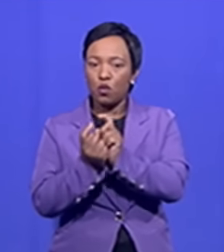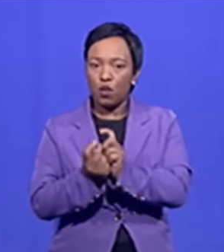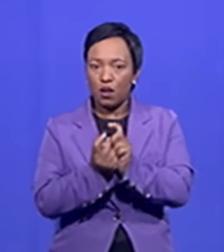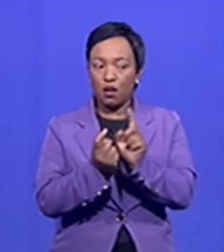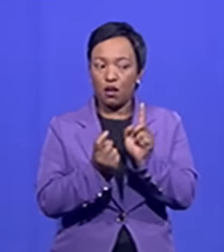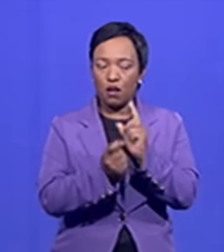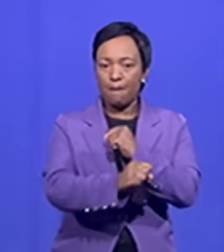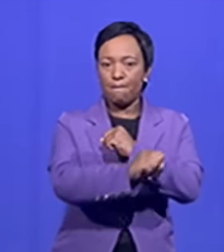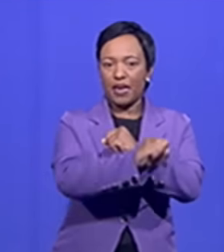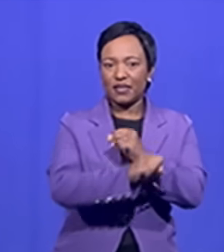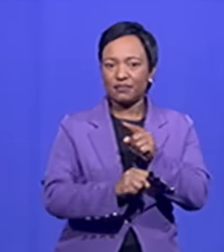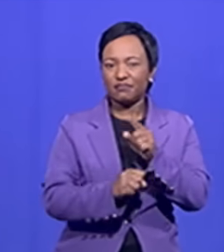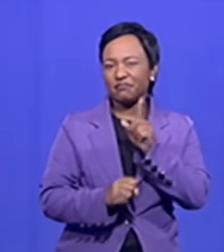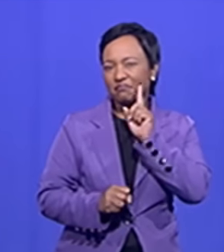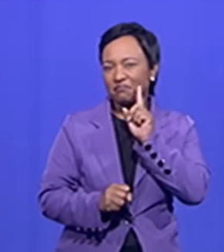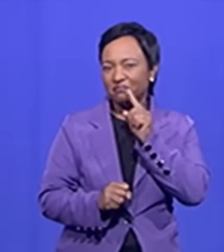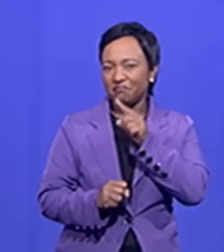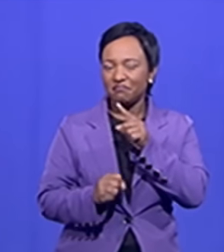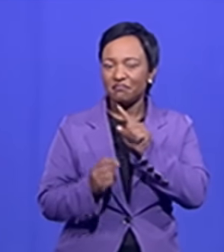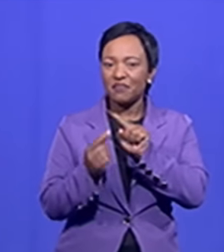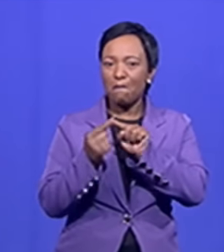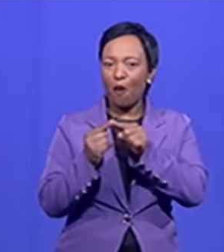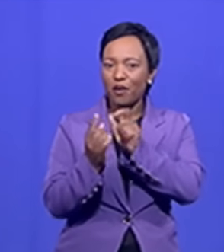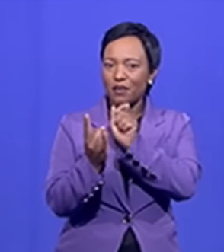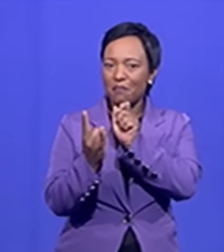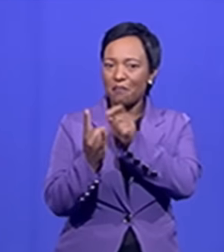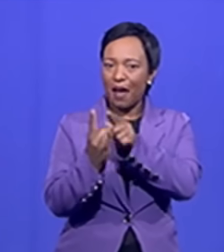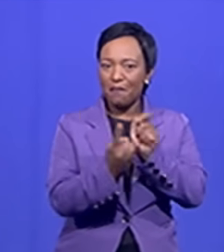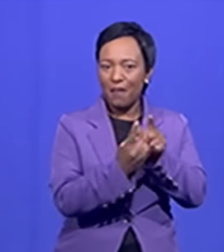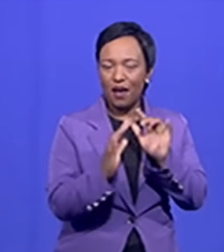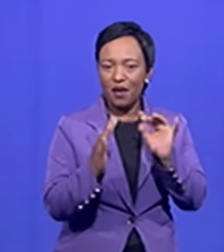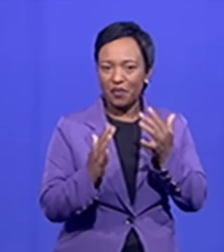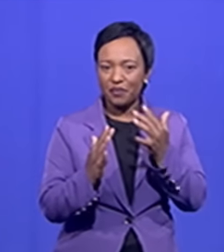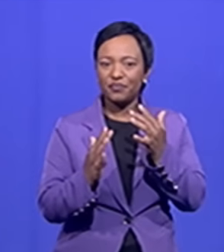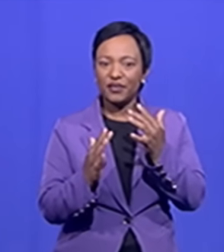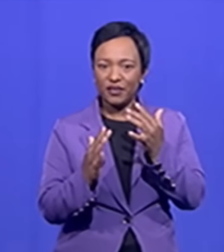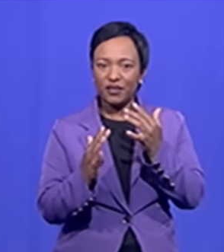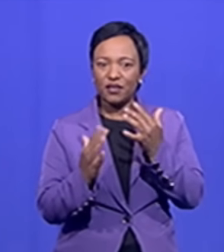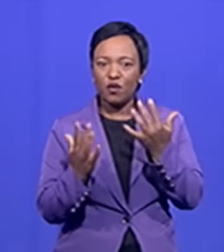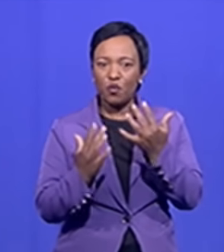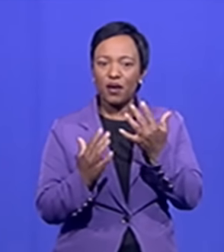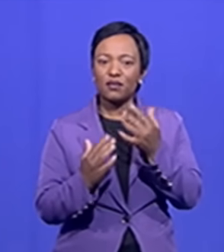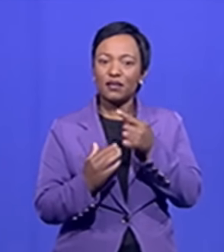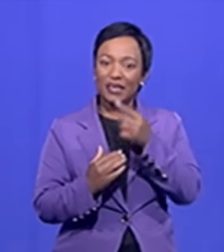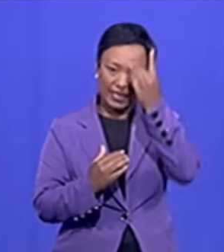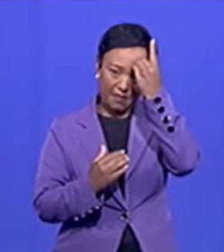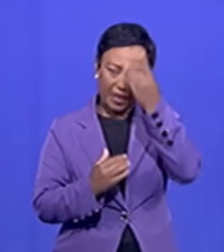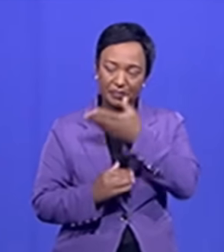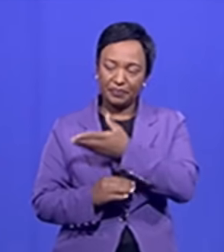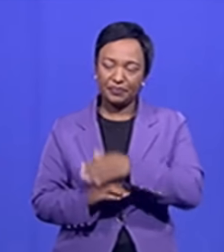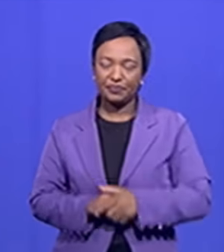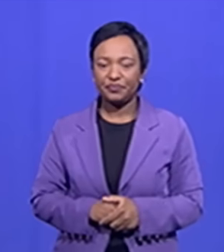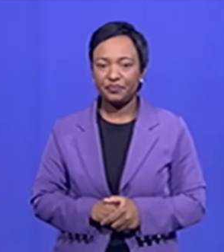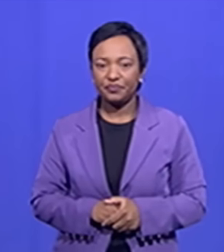Orlando Pirates. Ha re boneng dintlhagolo tsa papadi ya Pirates le Richards Bay Stadium sa Moses Mabhida Durban.